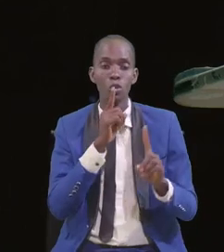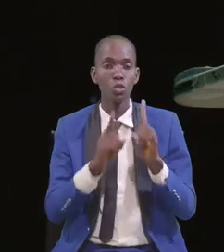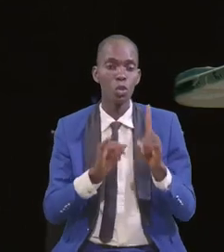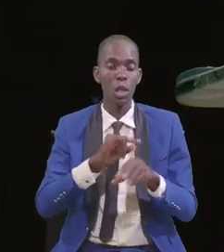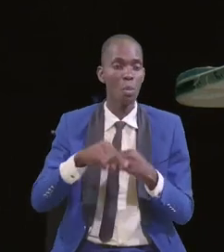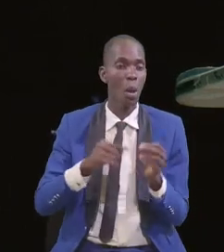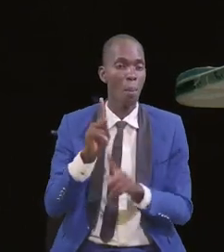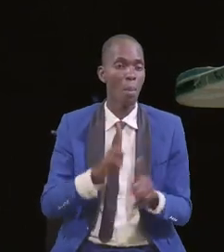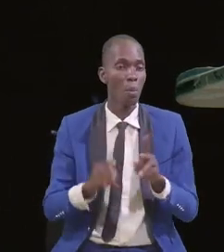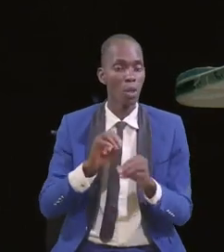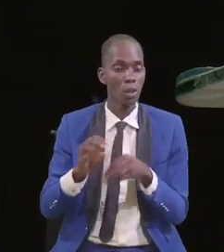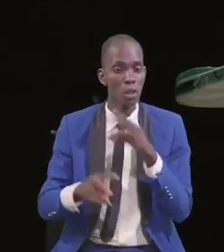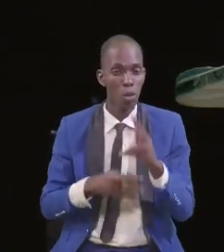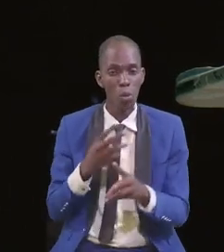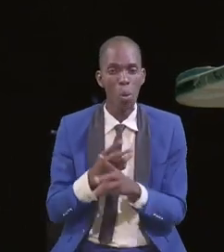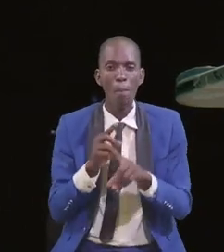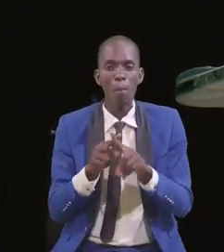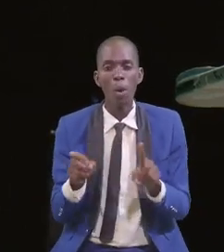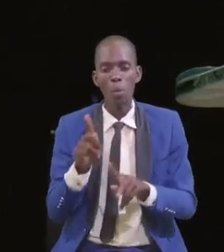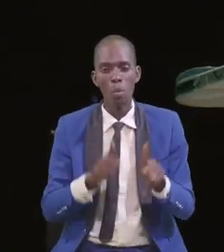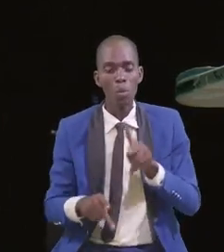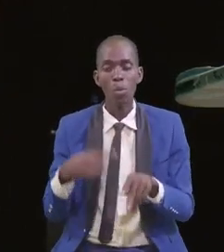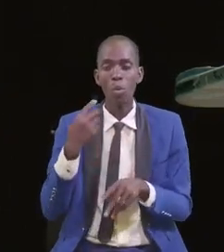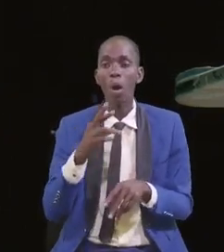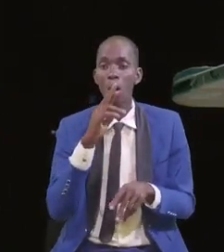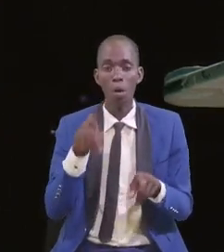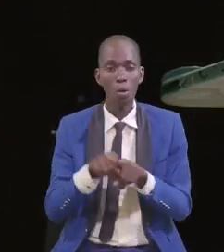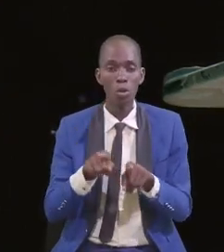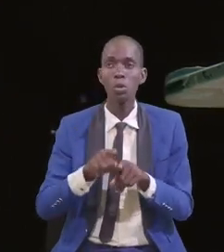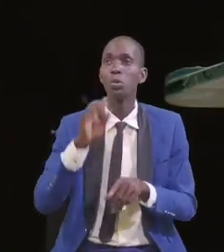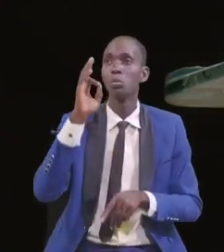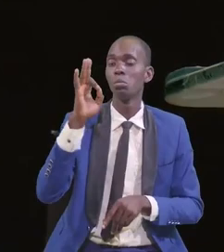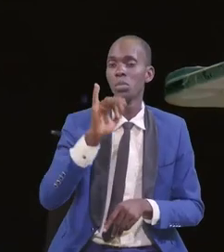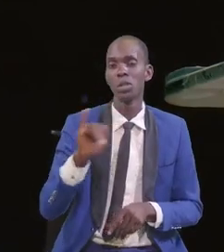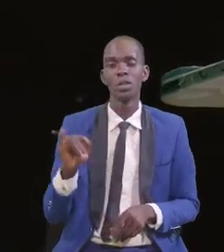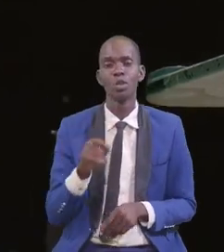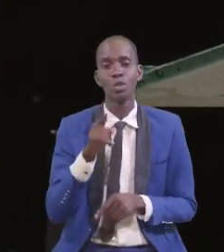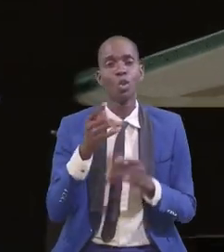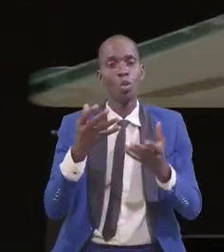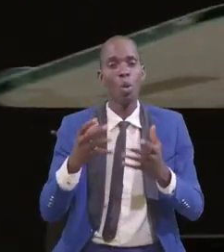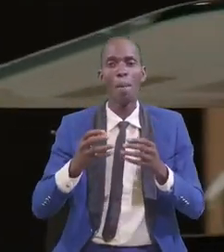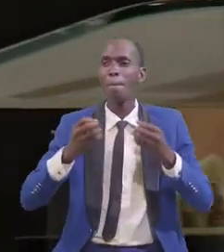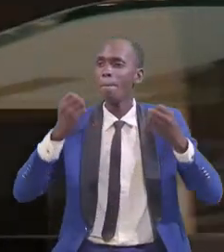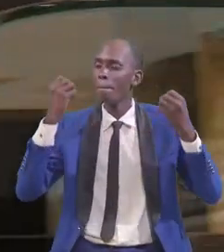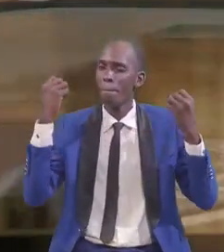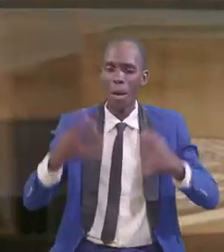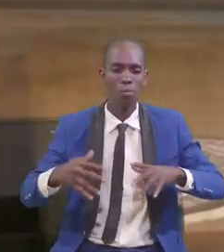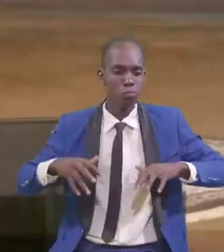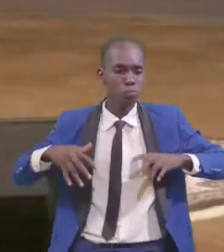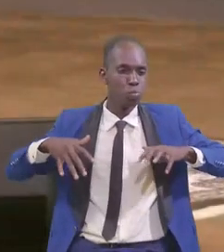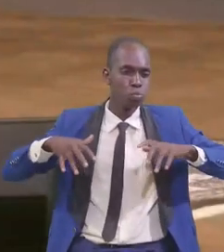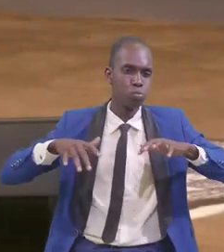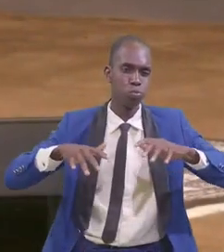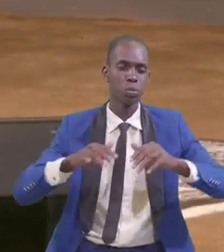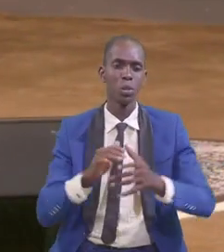about people even on the pulpit. They want a large crowd, and they want